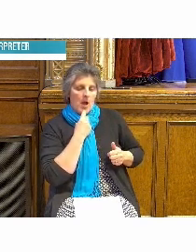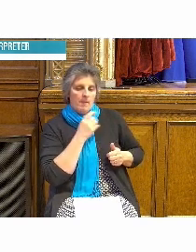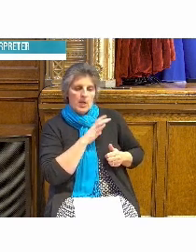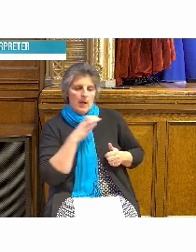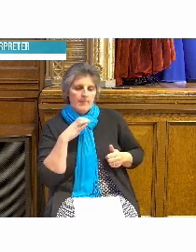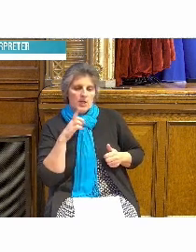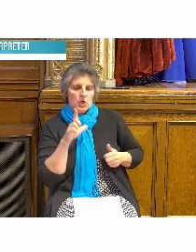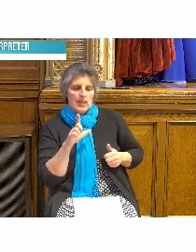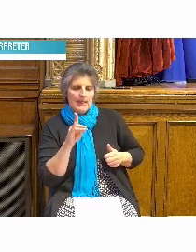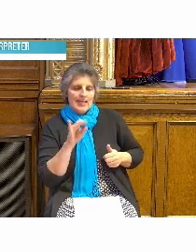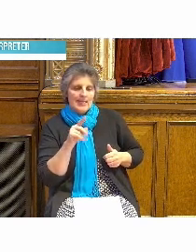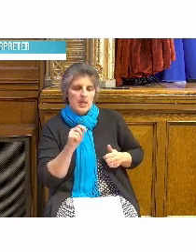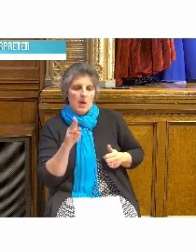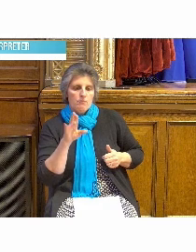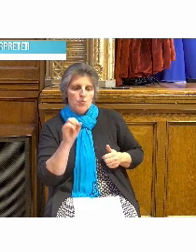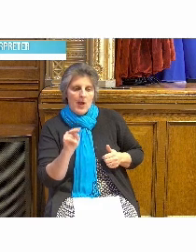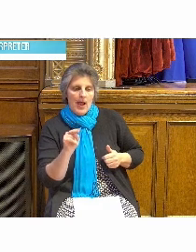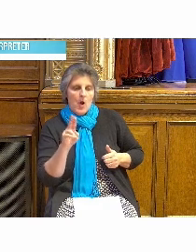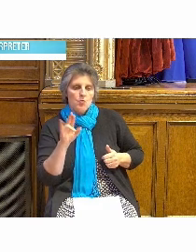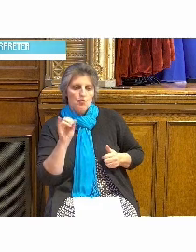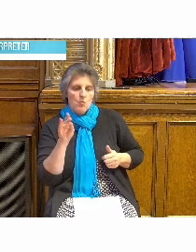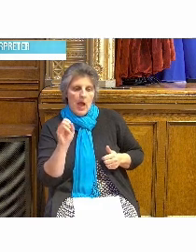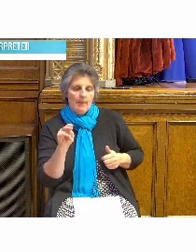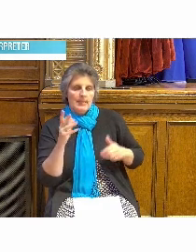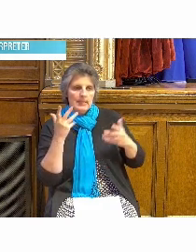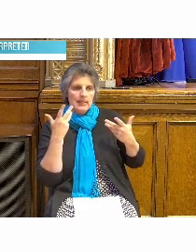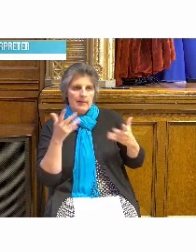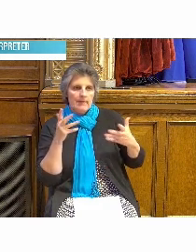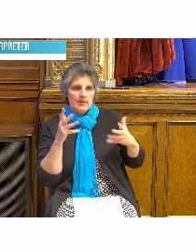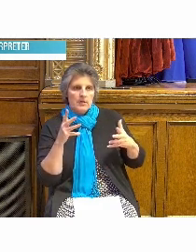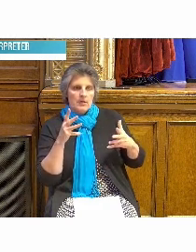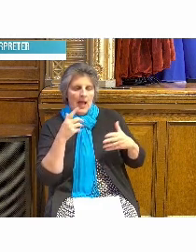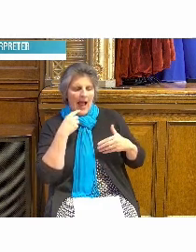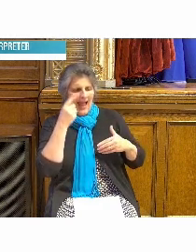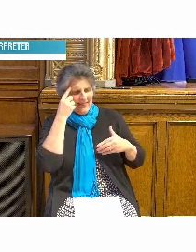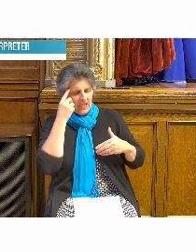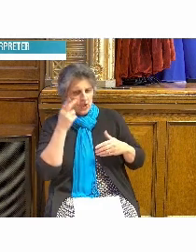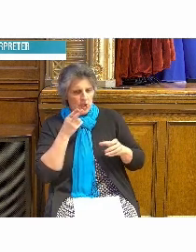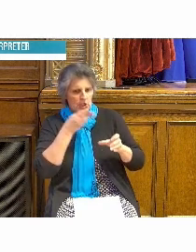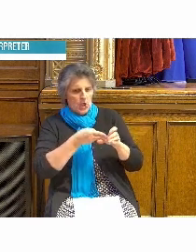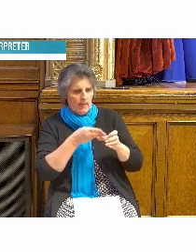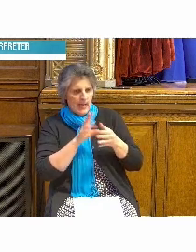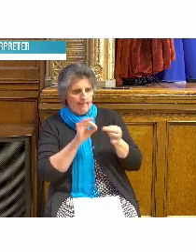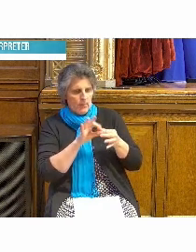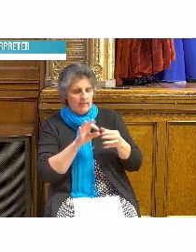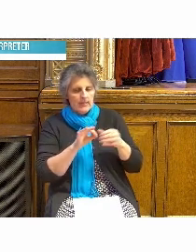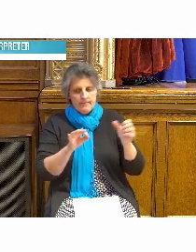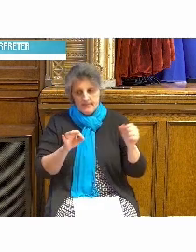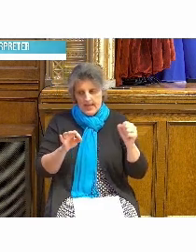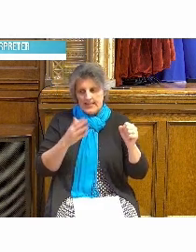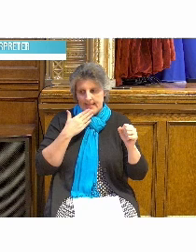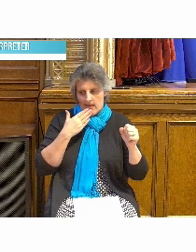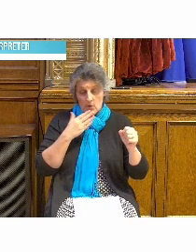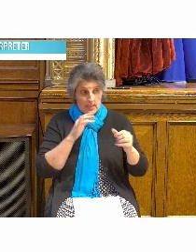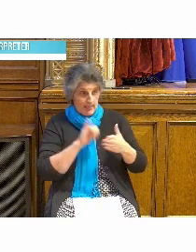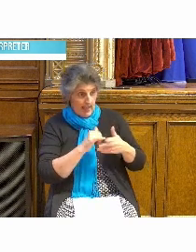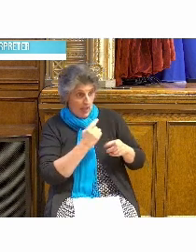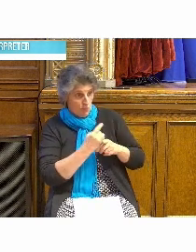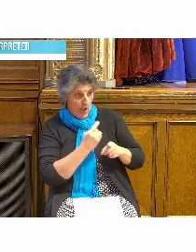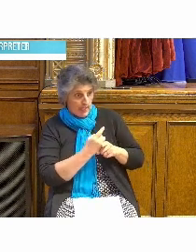Commissioner Linda Brown Robinson was able to make, I think she jumped in briefly. Yes, Is that